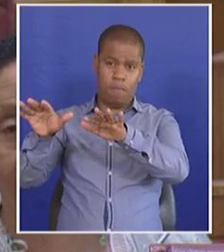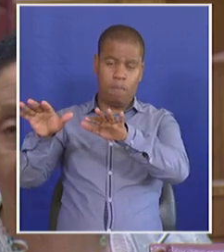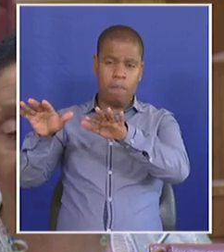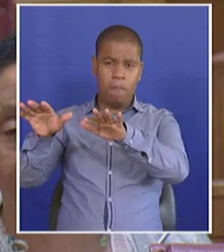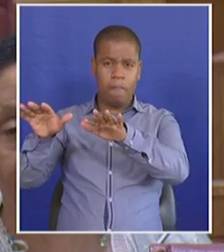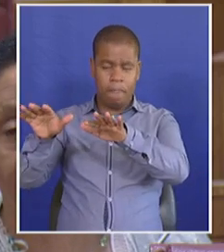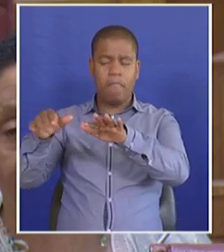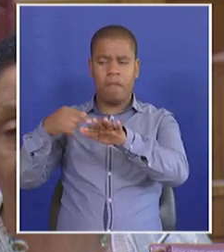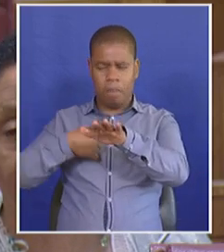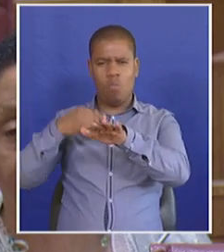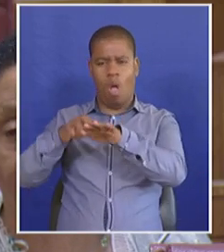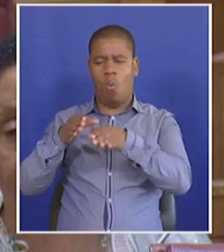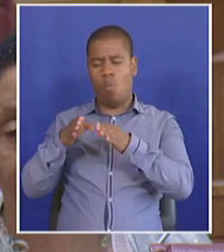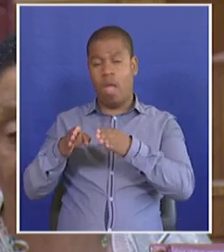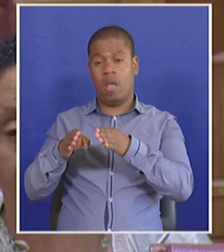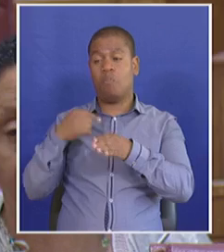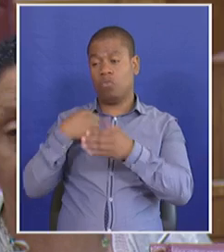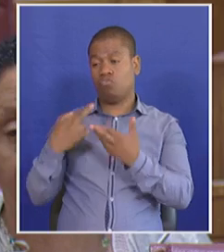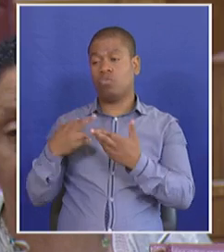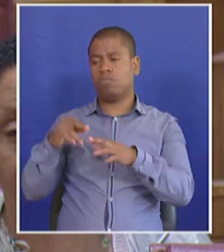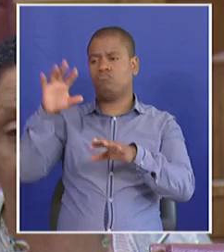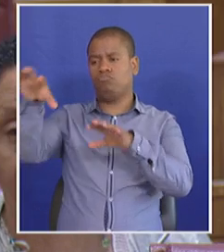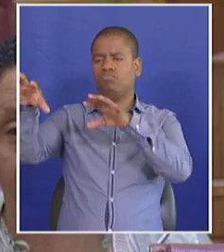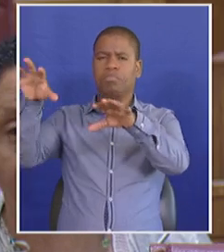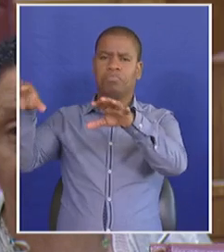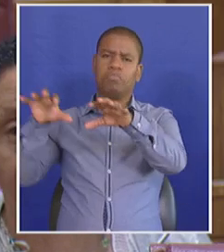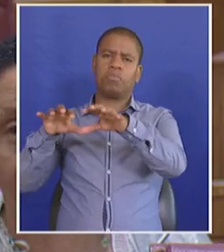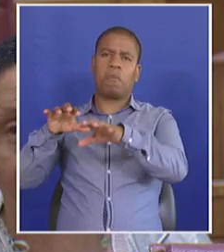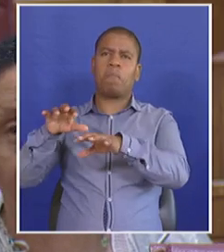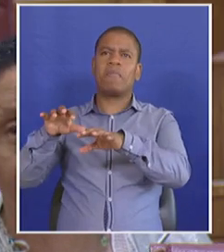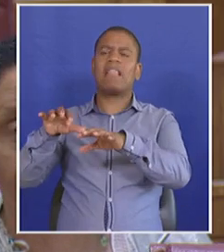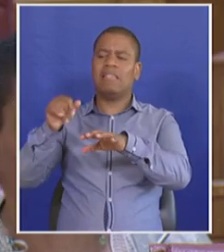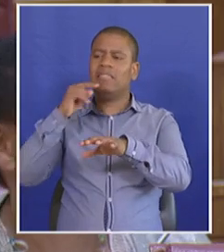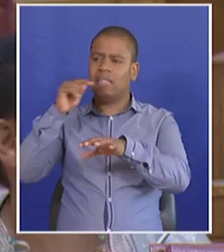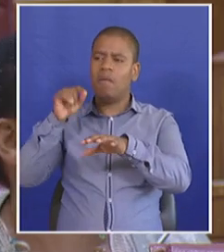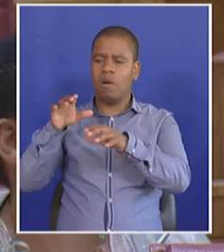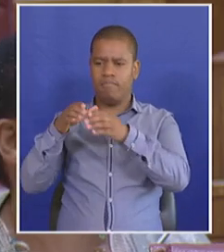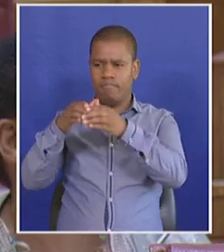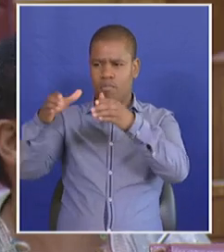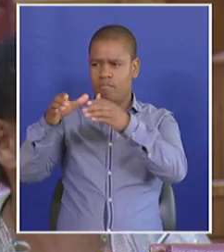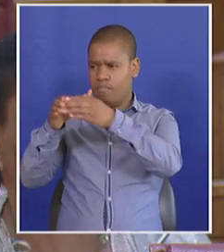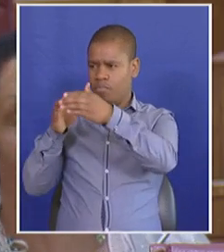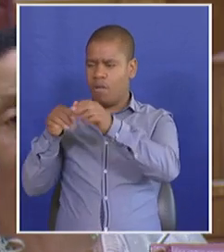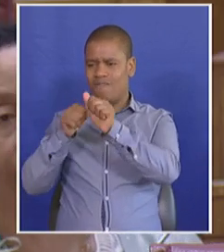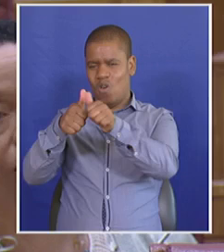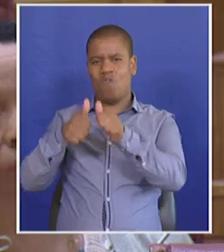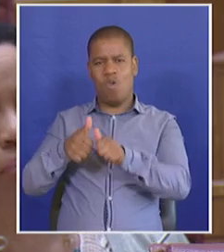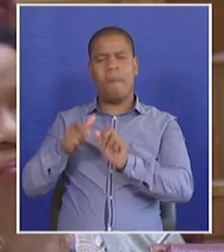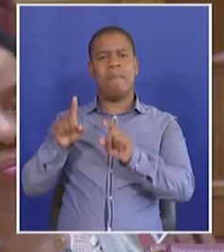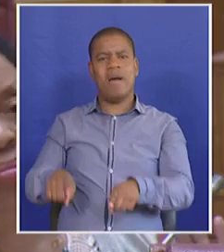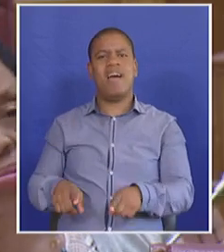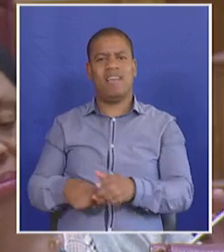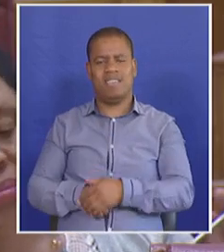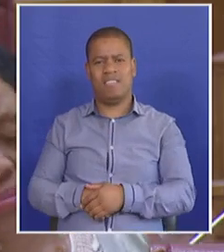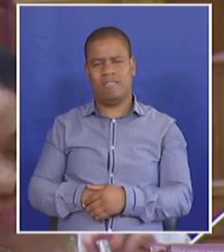nature of deployment and allocation of resources must also follow this particular sort of trend and so